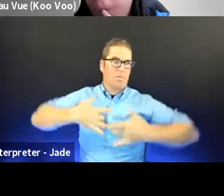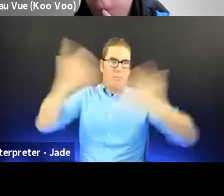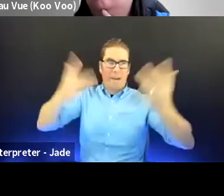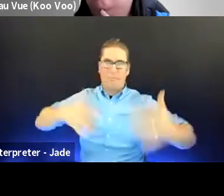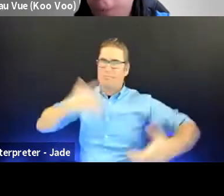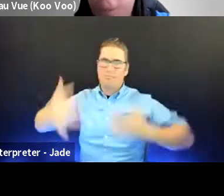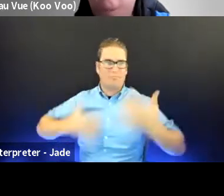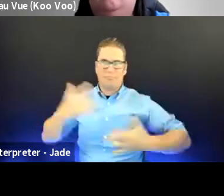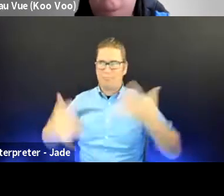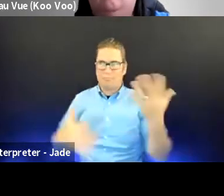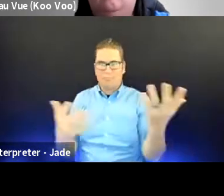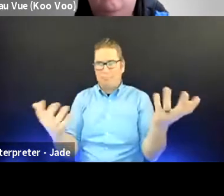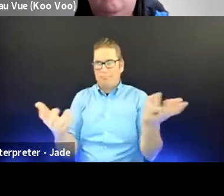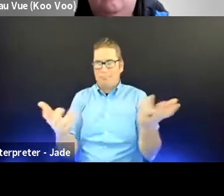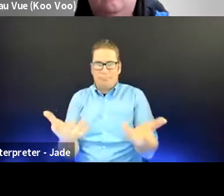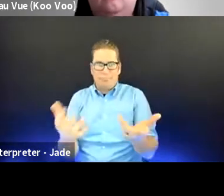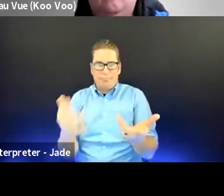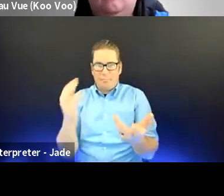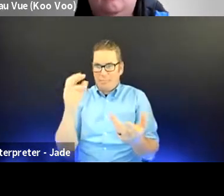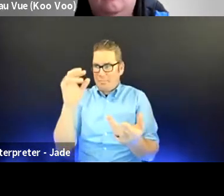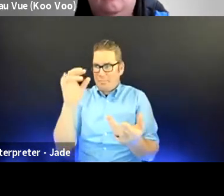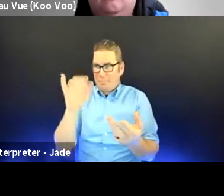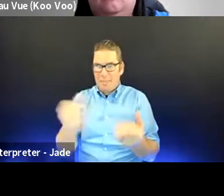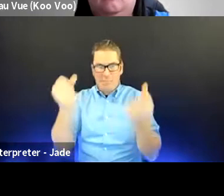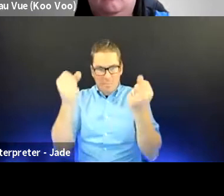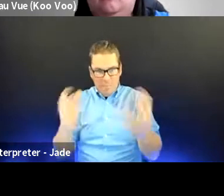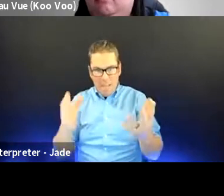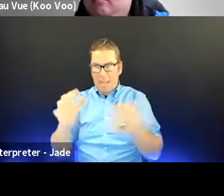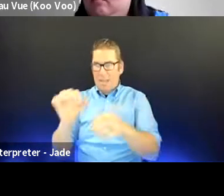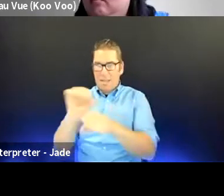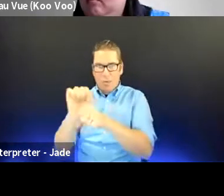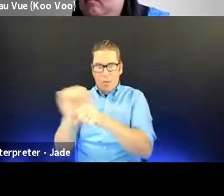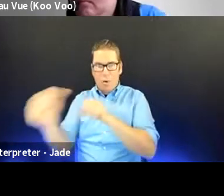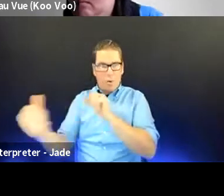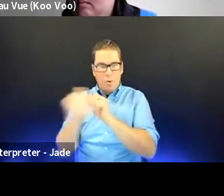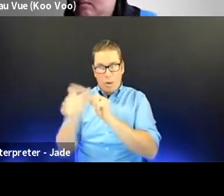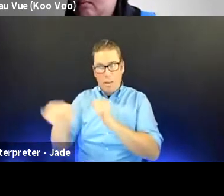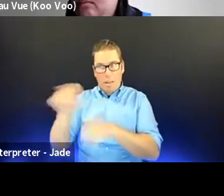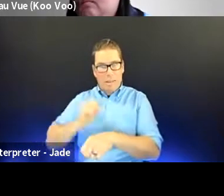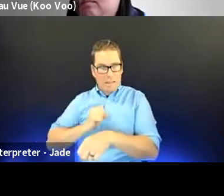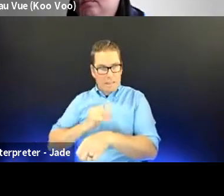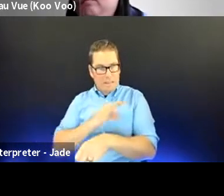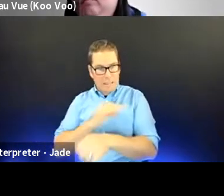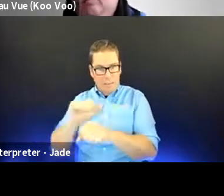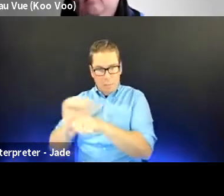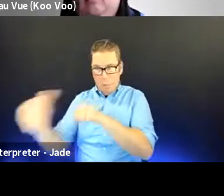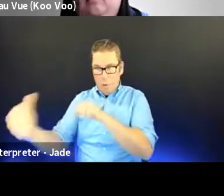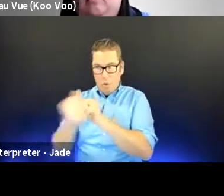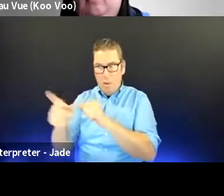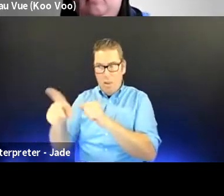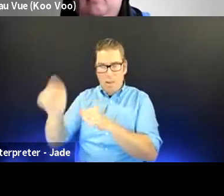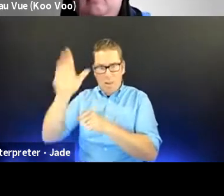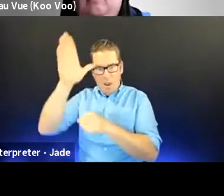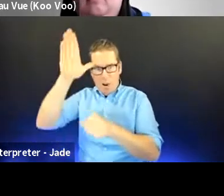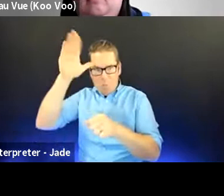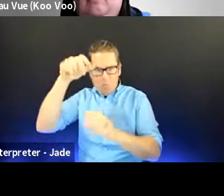to some amazing faculty colleagues and staff colleagues committed to not just diversity, but